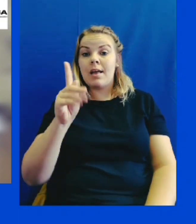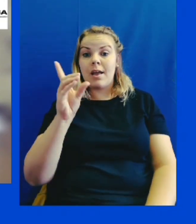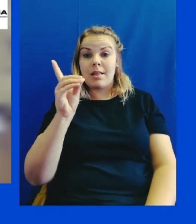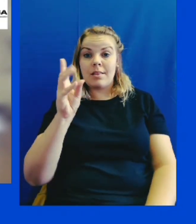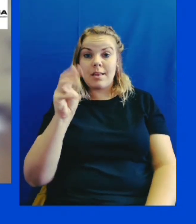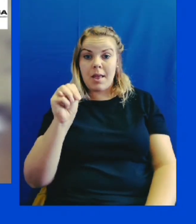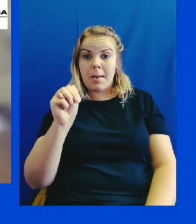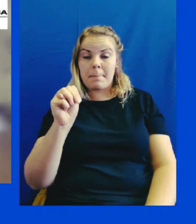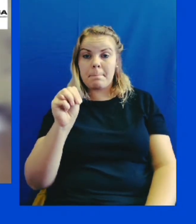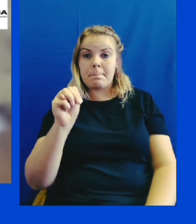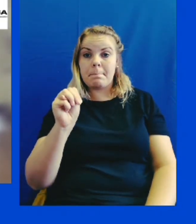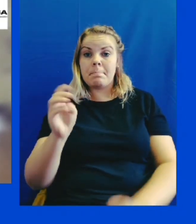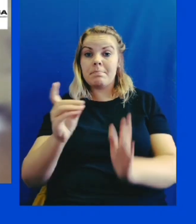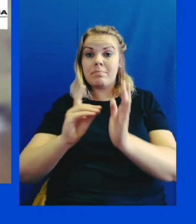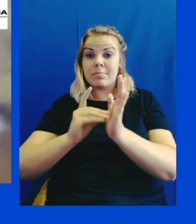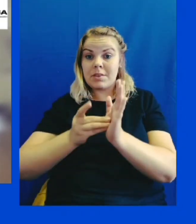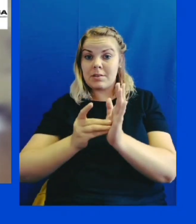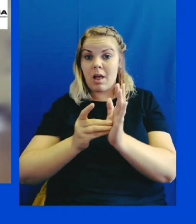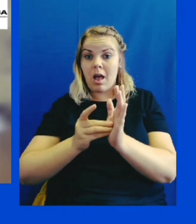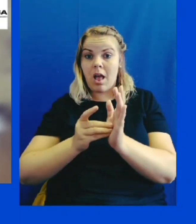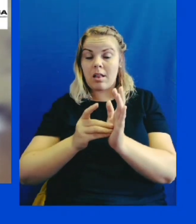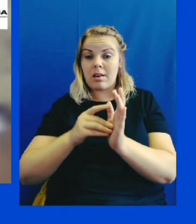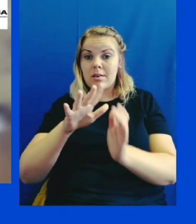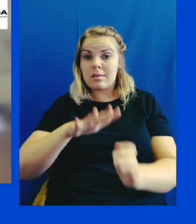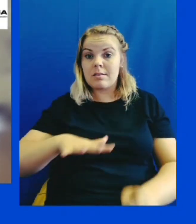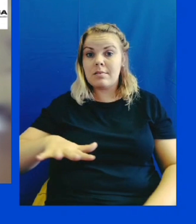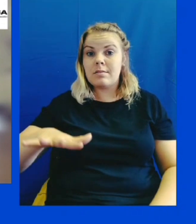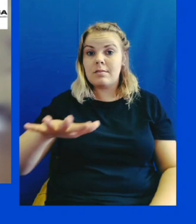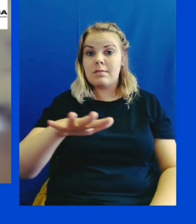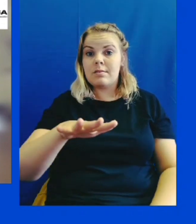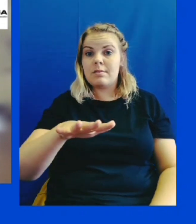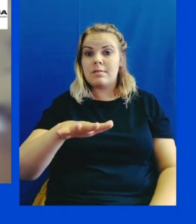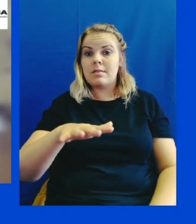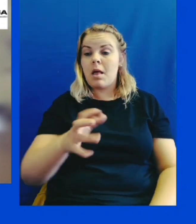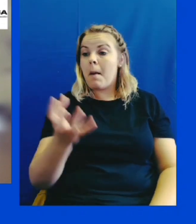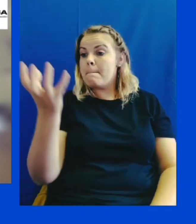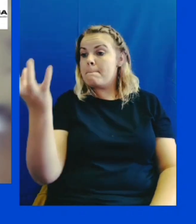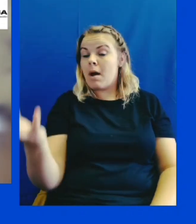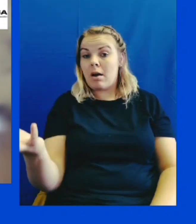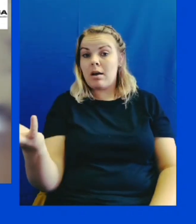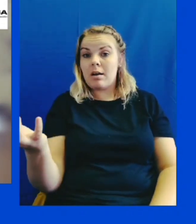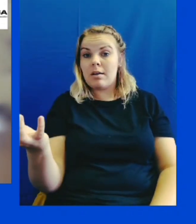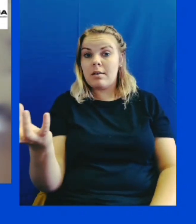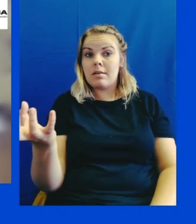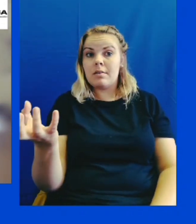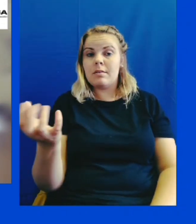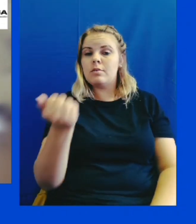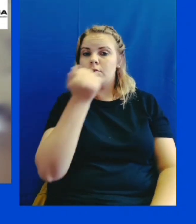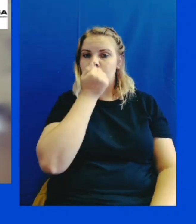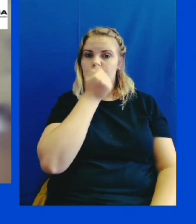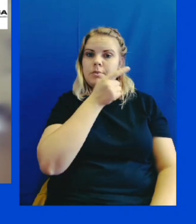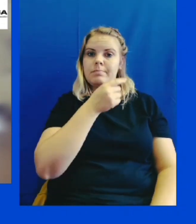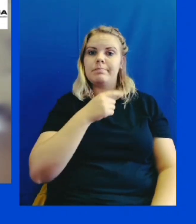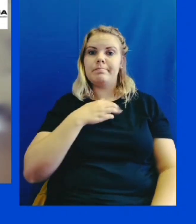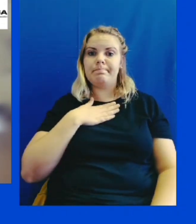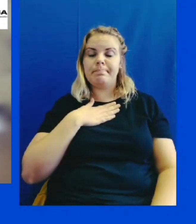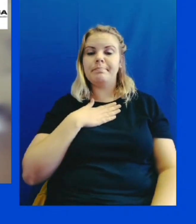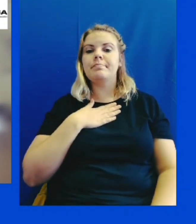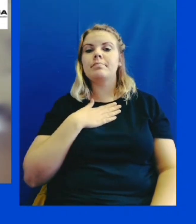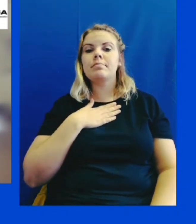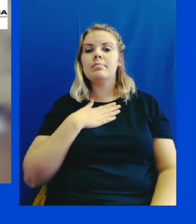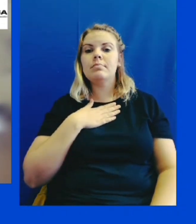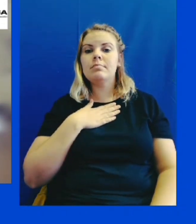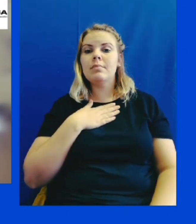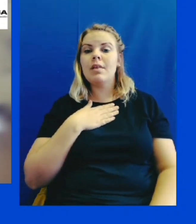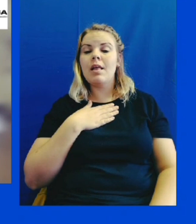KDM's design sees all the bunkers, pardon, all